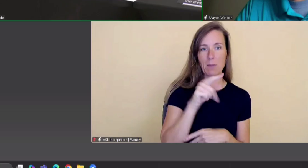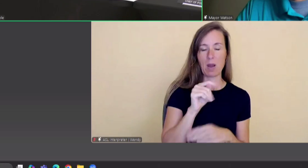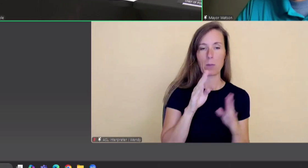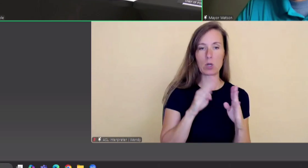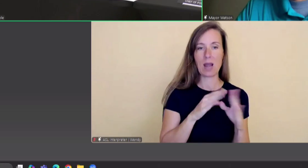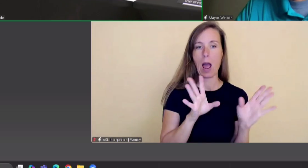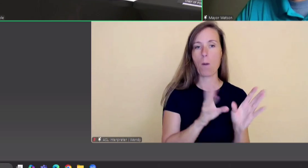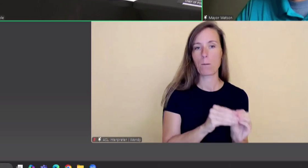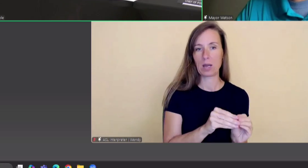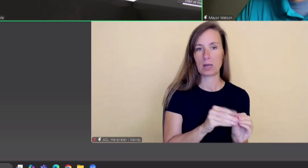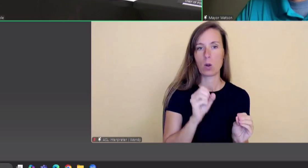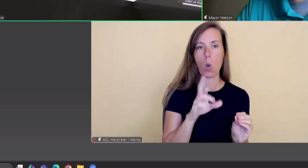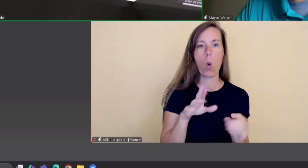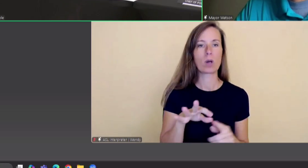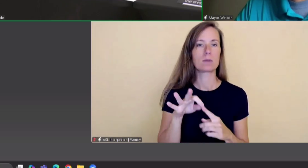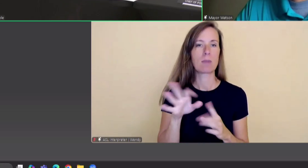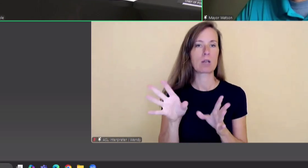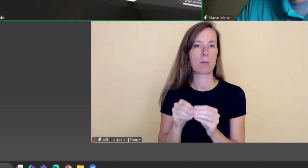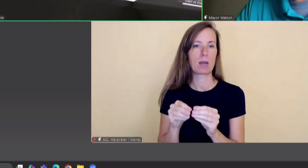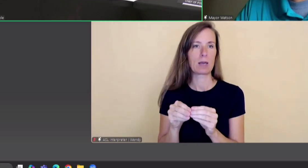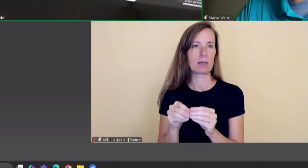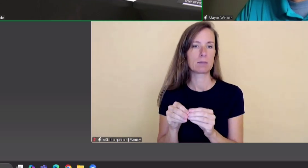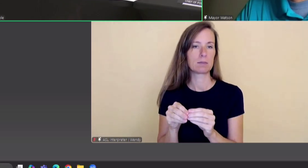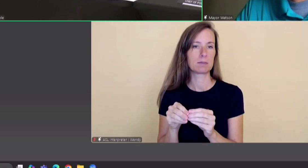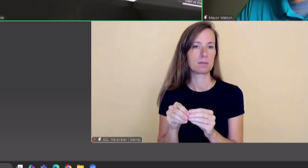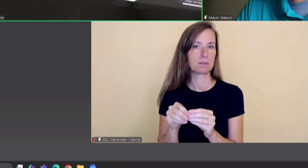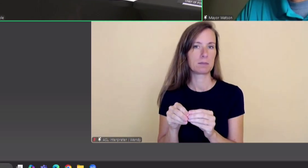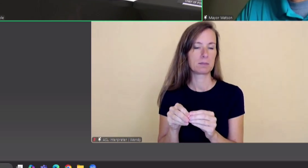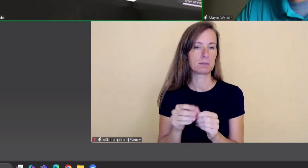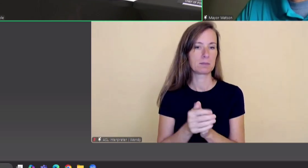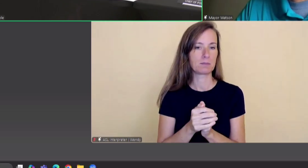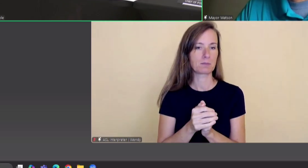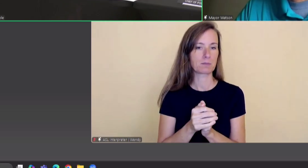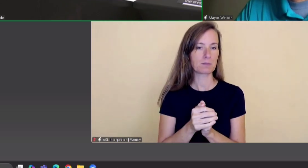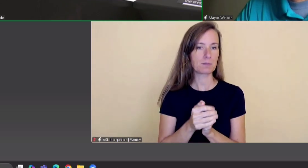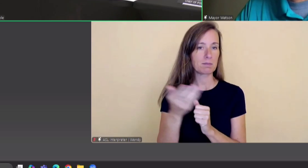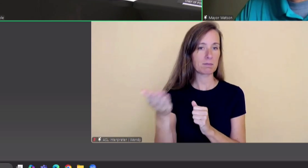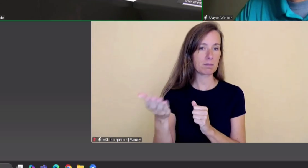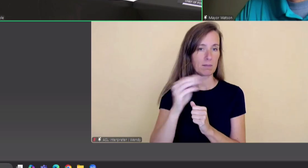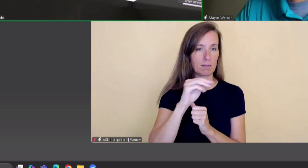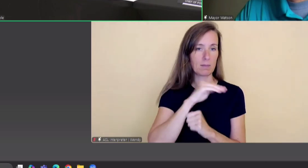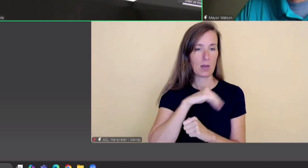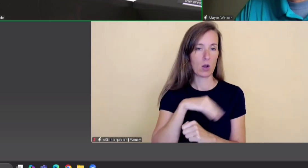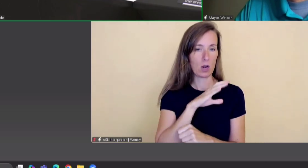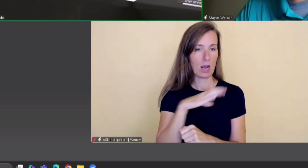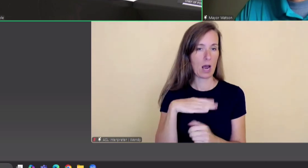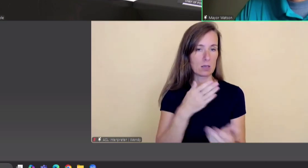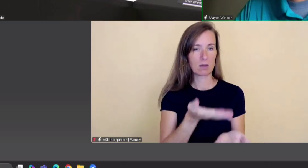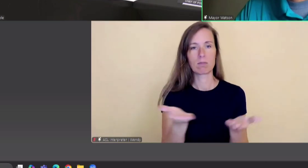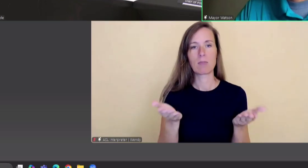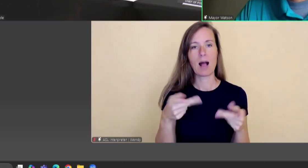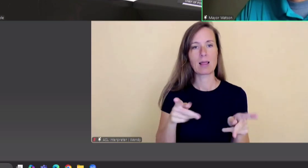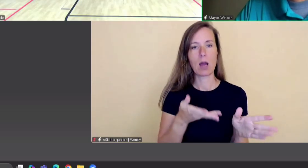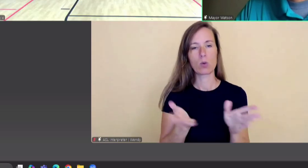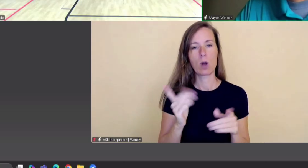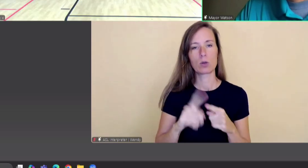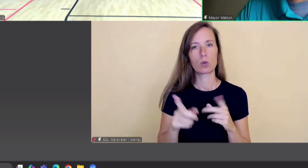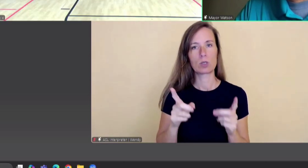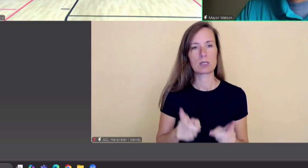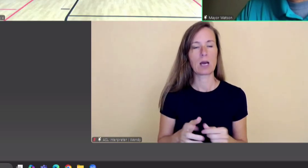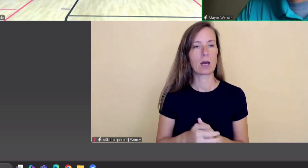a special meeting altogether. So I'll kick that over to the mayor and council, and you all can decide. Vice Mayor, did you have your